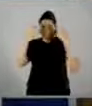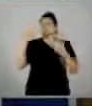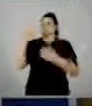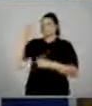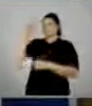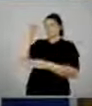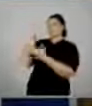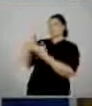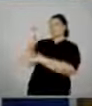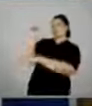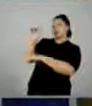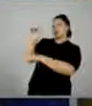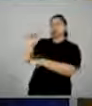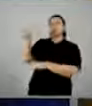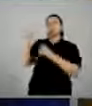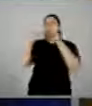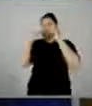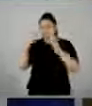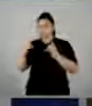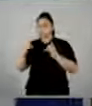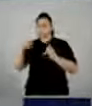well that combination works.